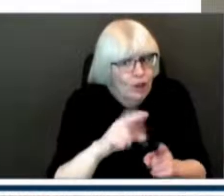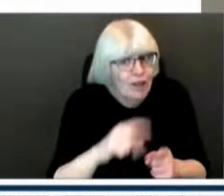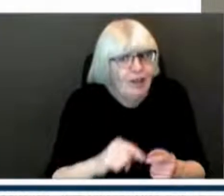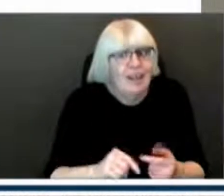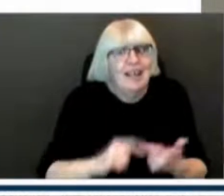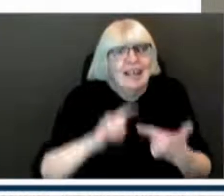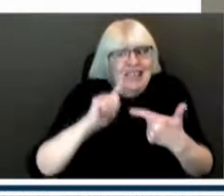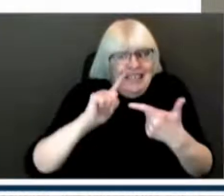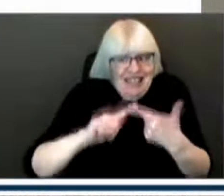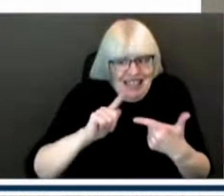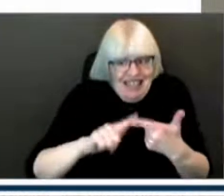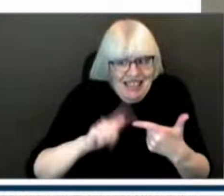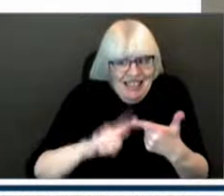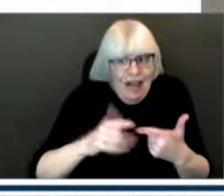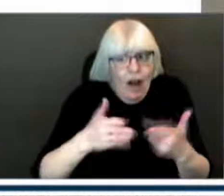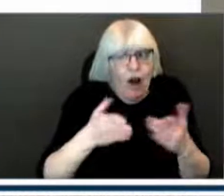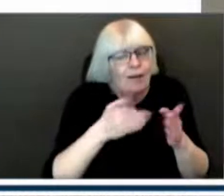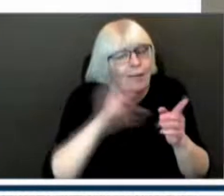for a booster.